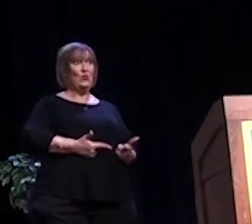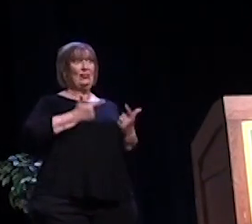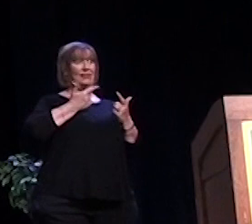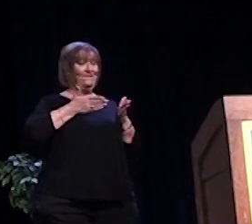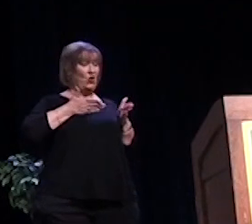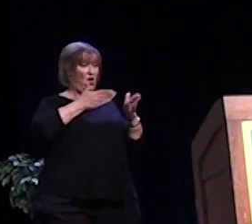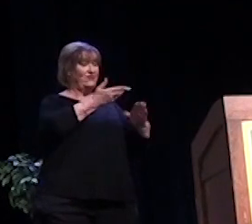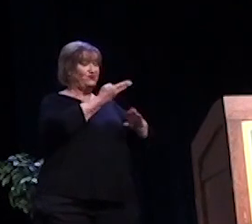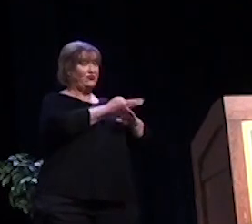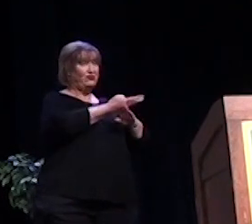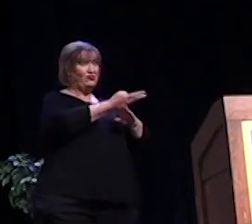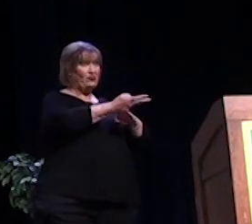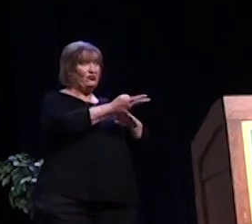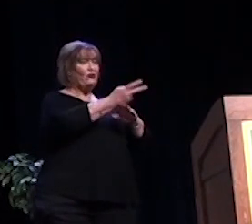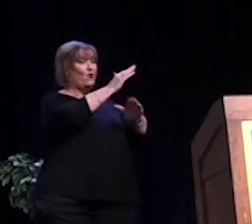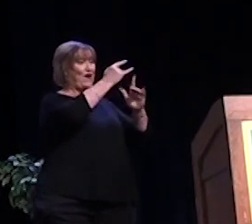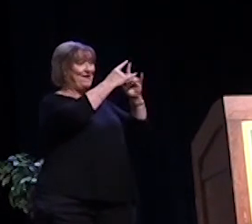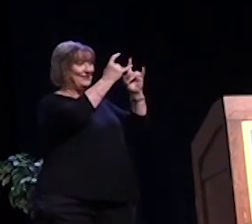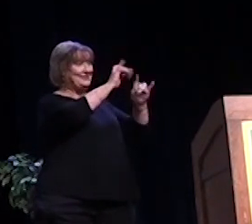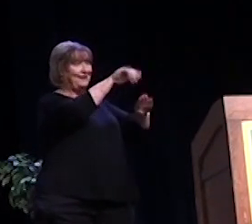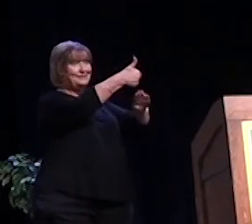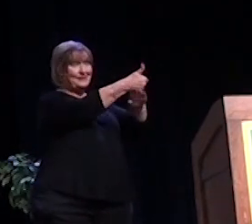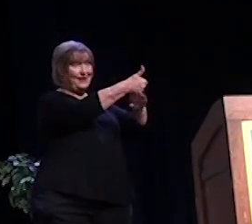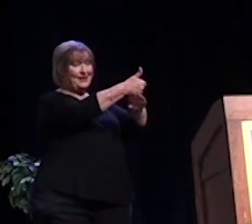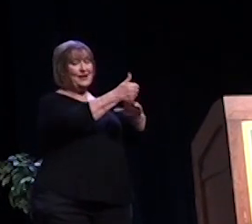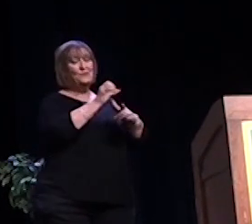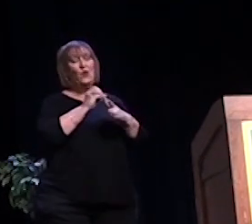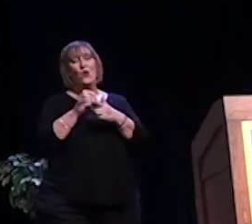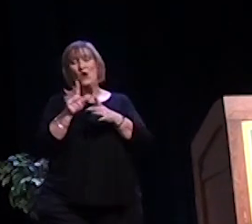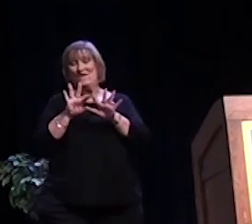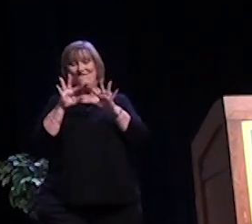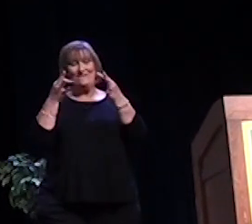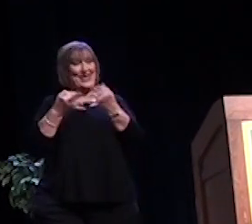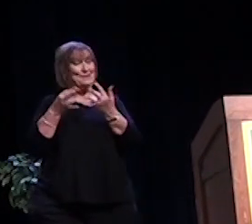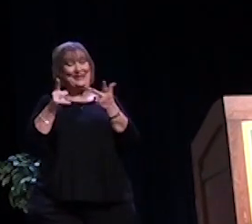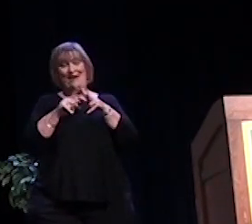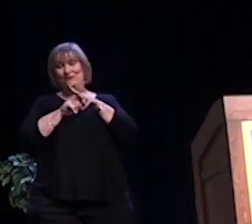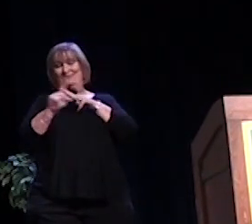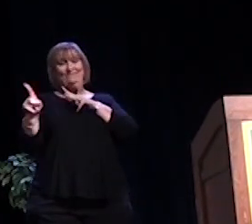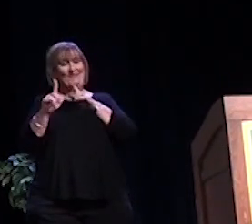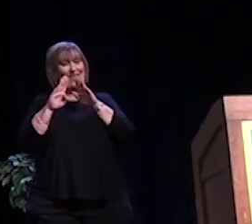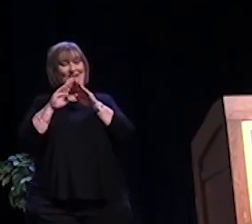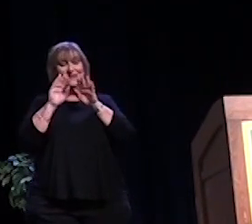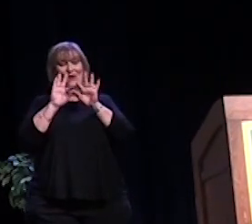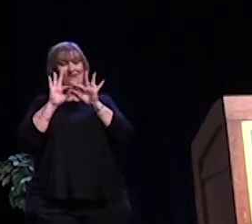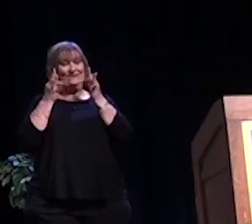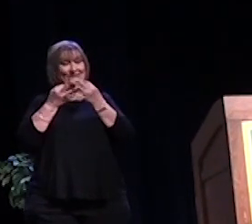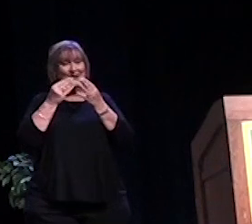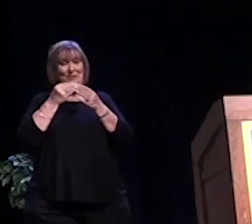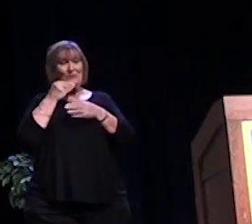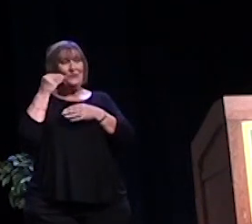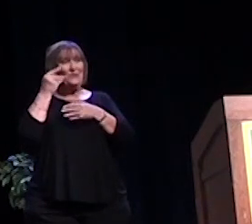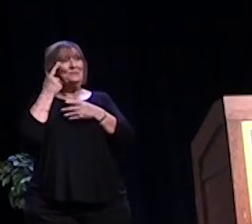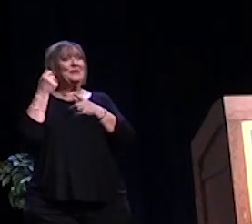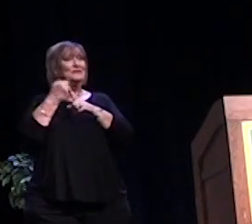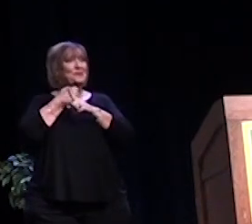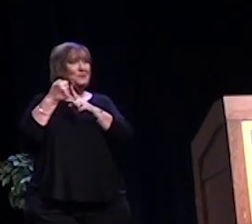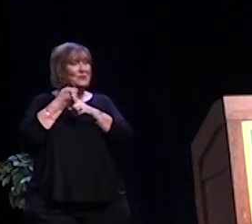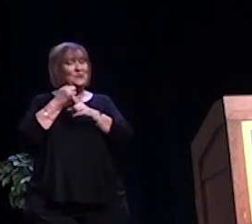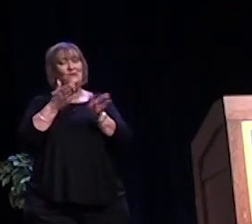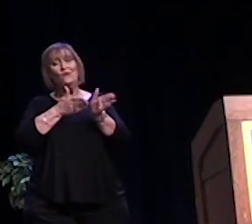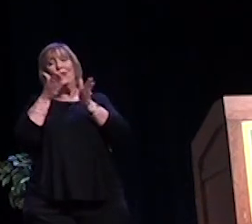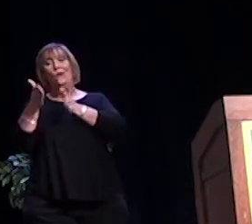an encampment, to families who are fleeing domestic violence, to youth and young adults aging out of foster care.